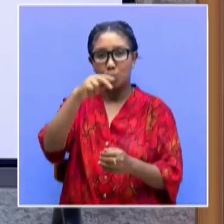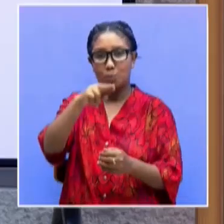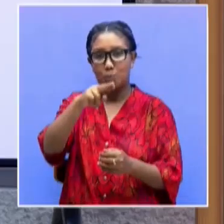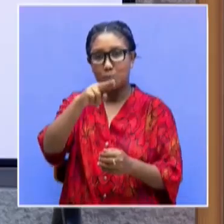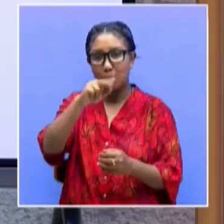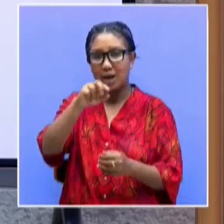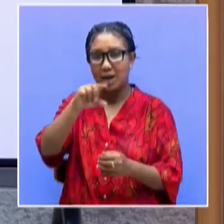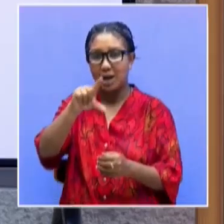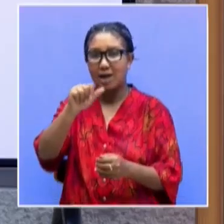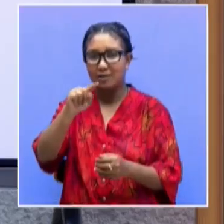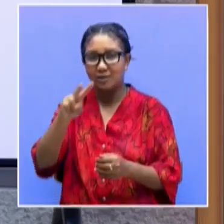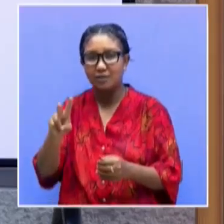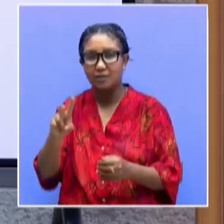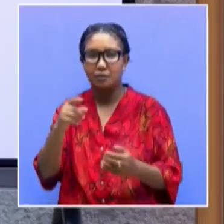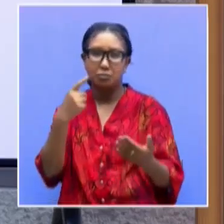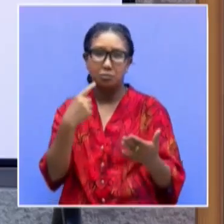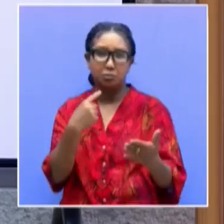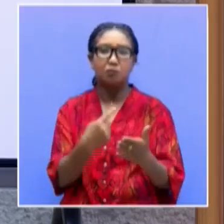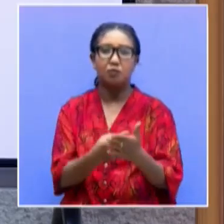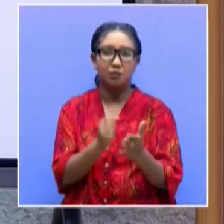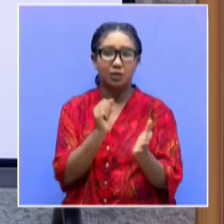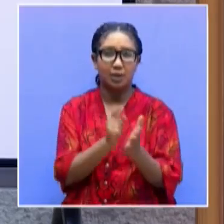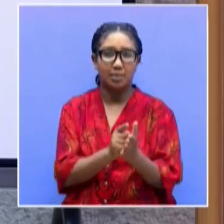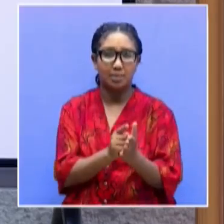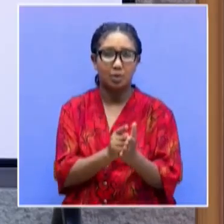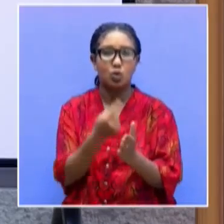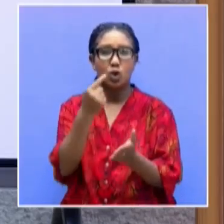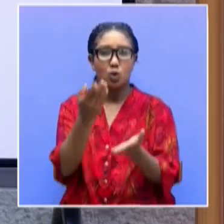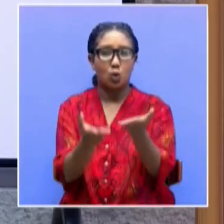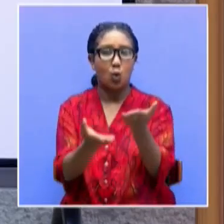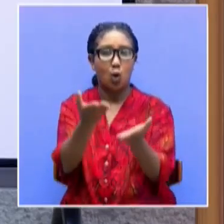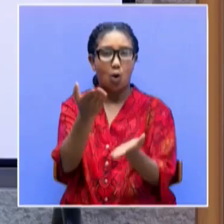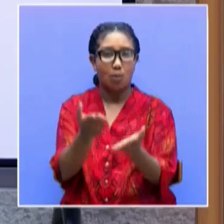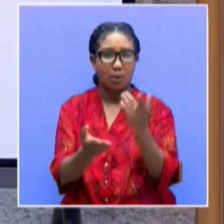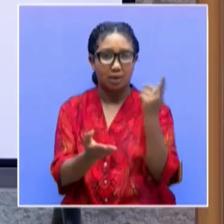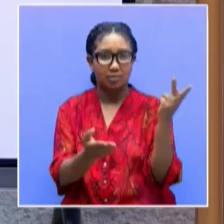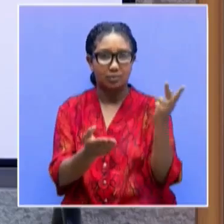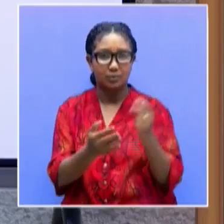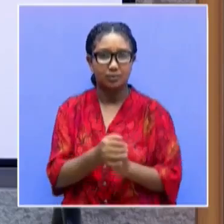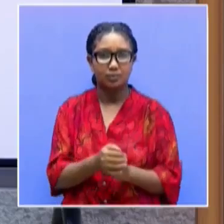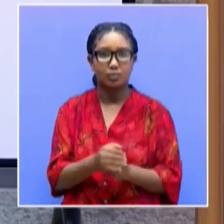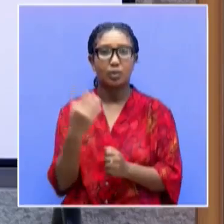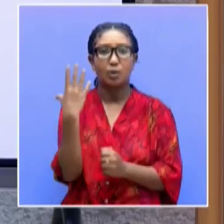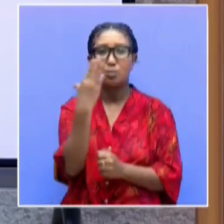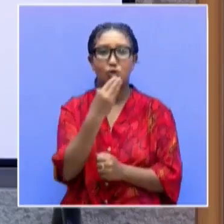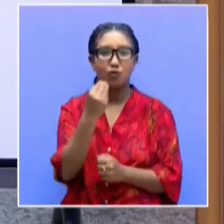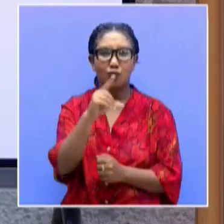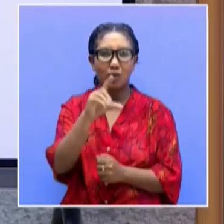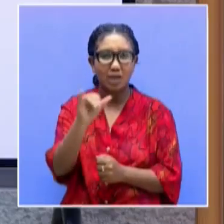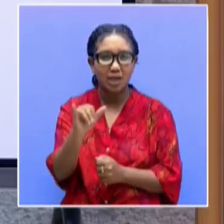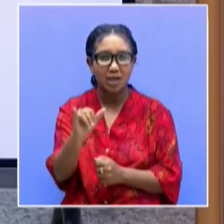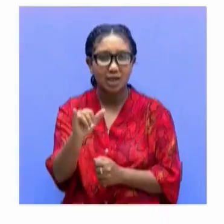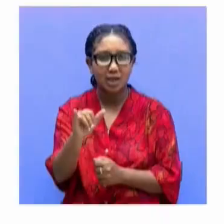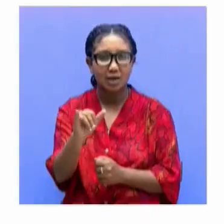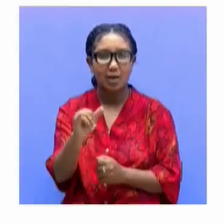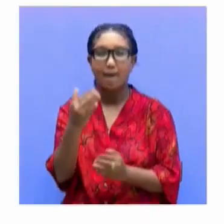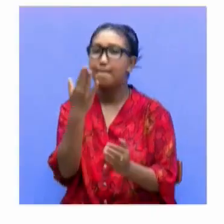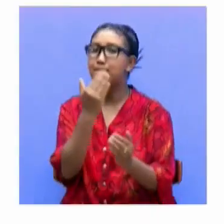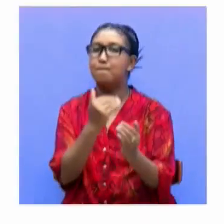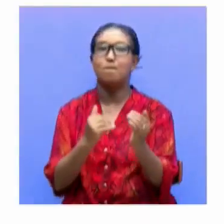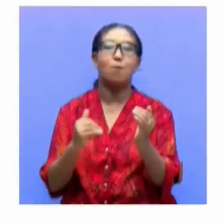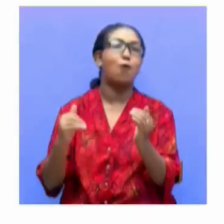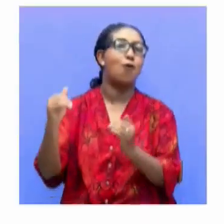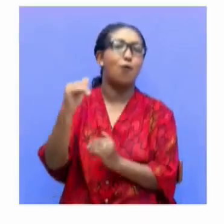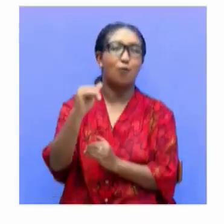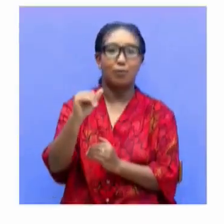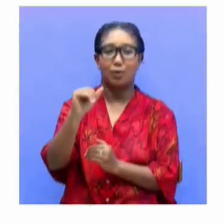means by using for these ones, for example, when you compare for these ones, beautifully, you say what? More